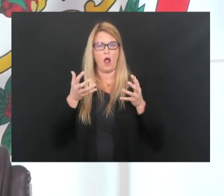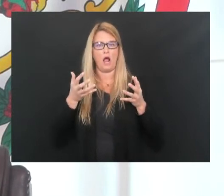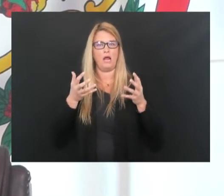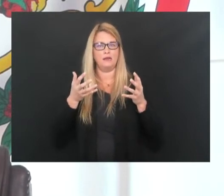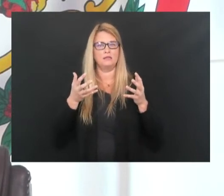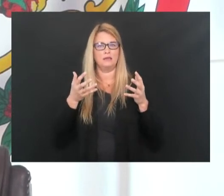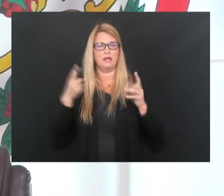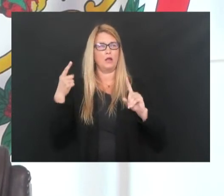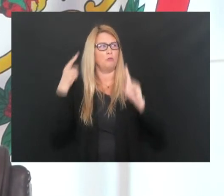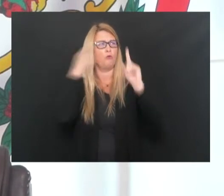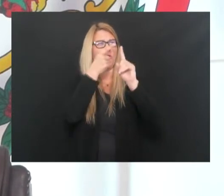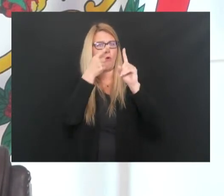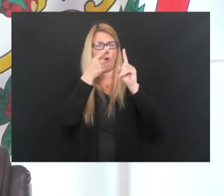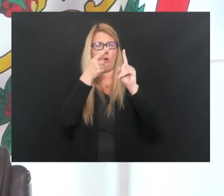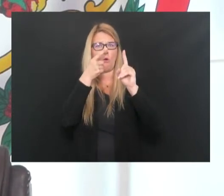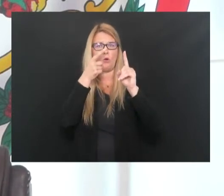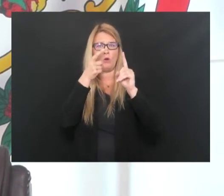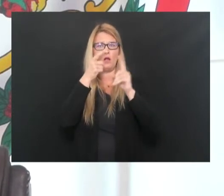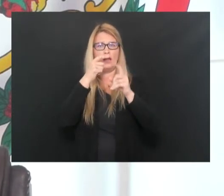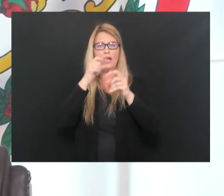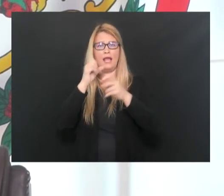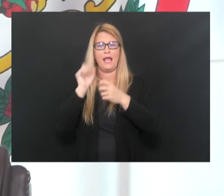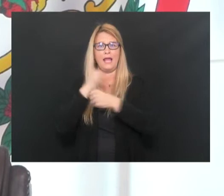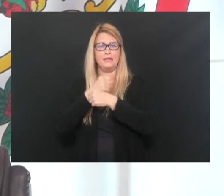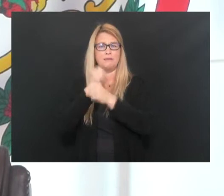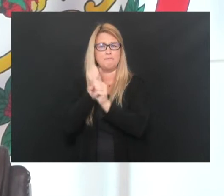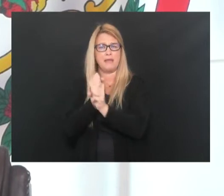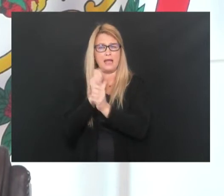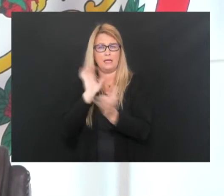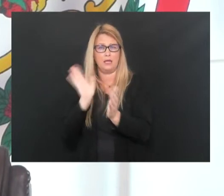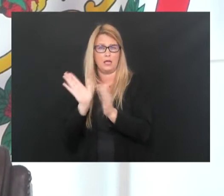really move the people,